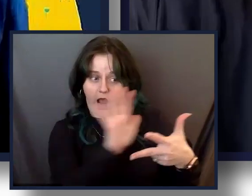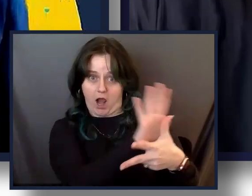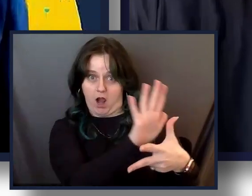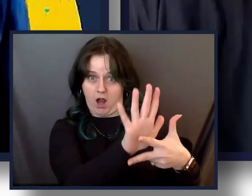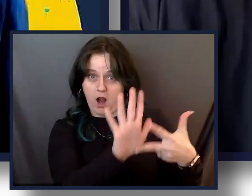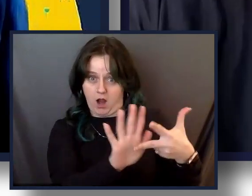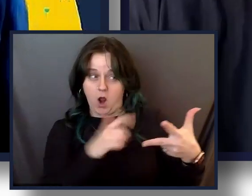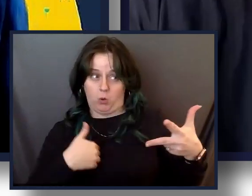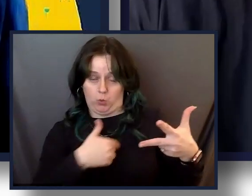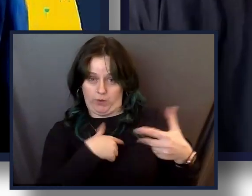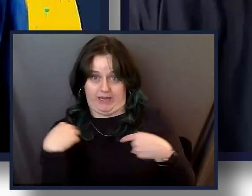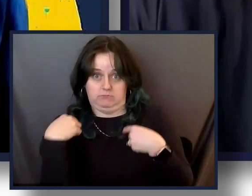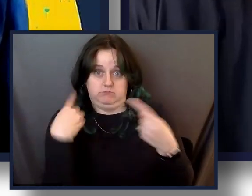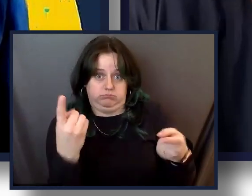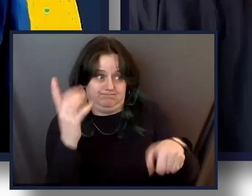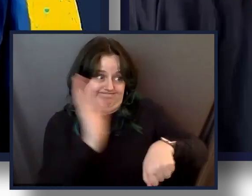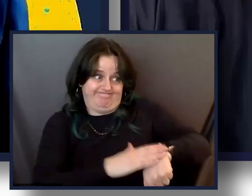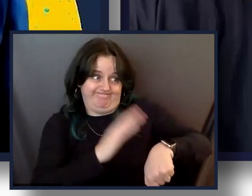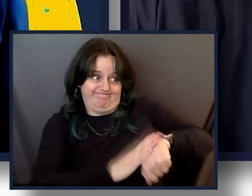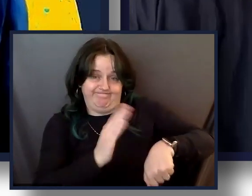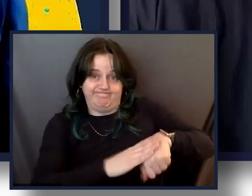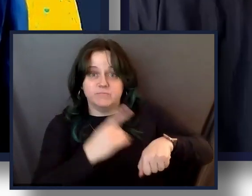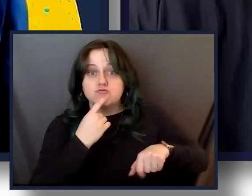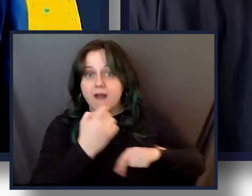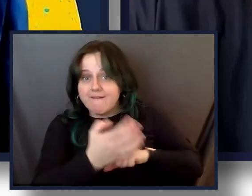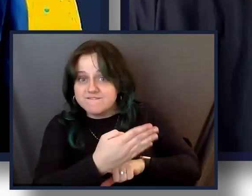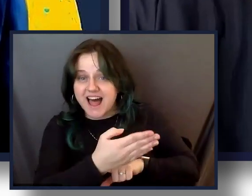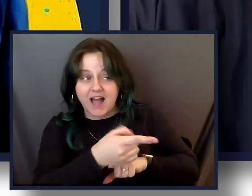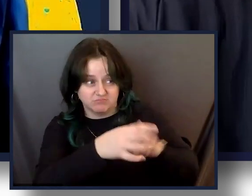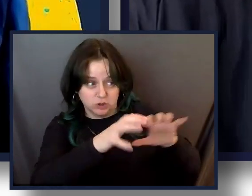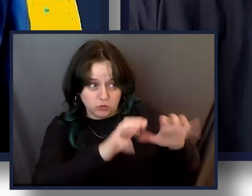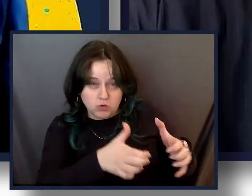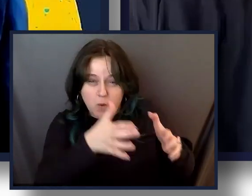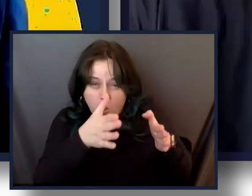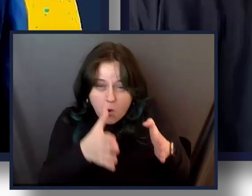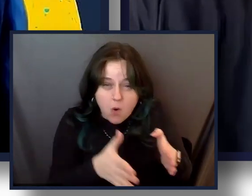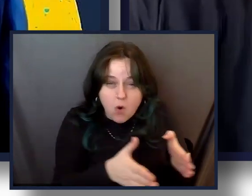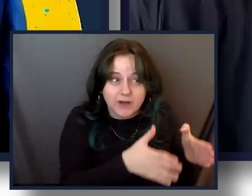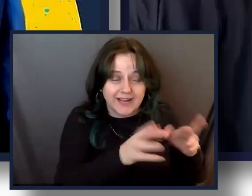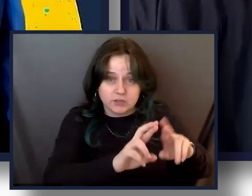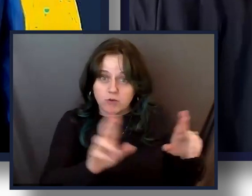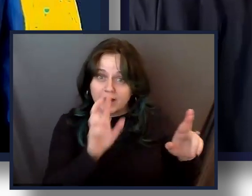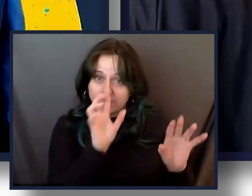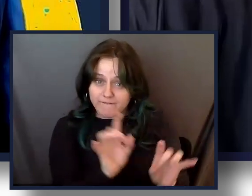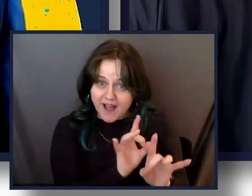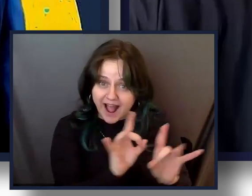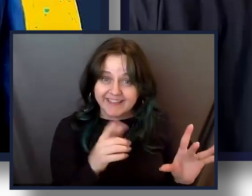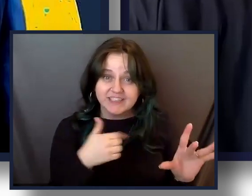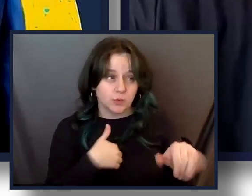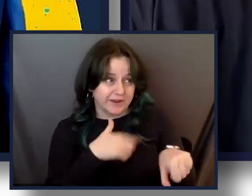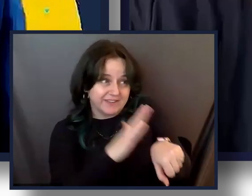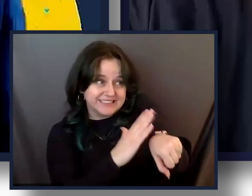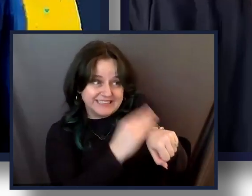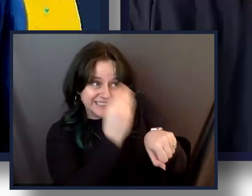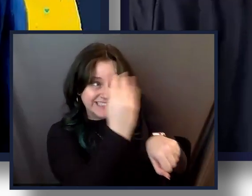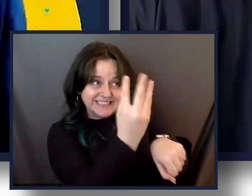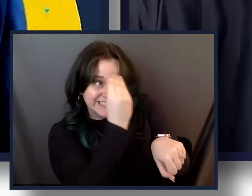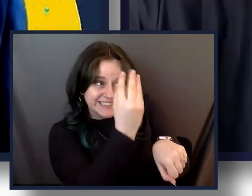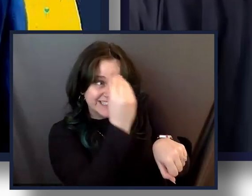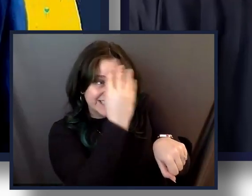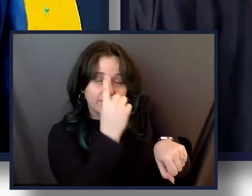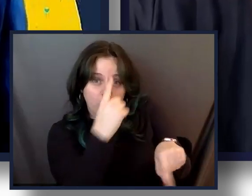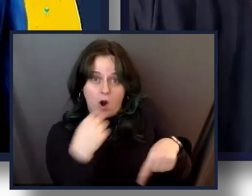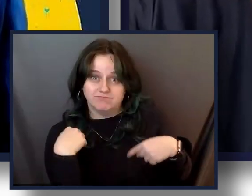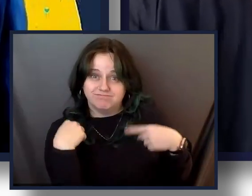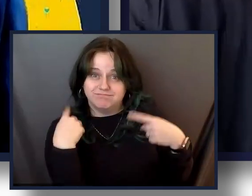these groups have been growing and organizing and preparing for violence for 10 years,